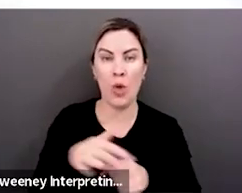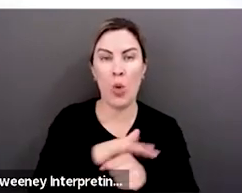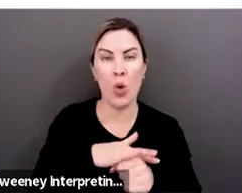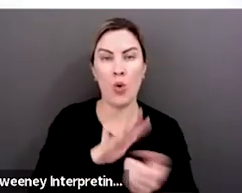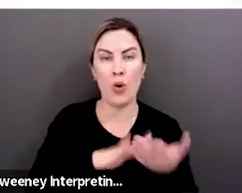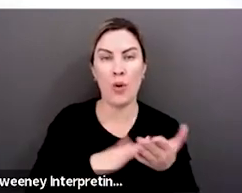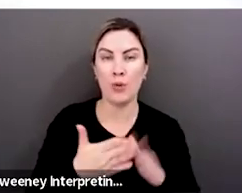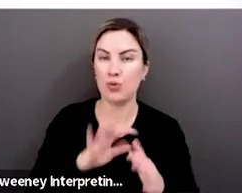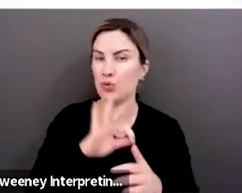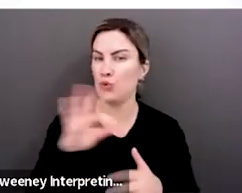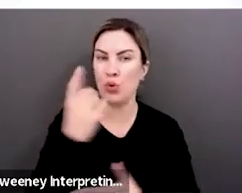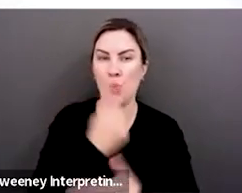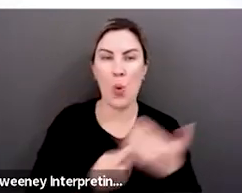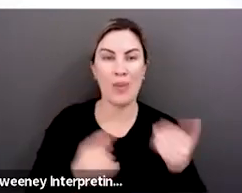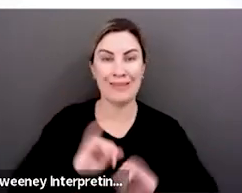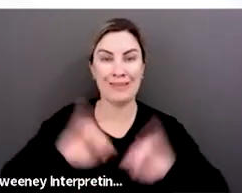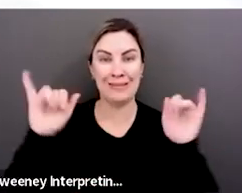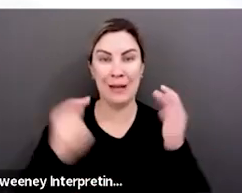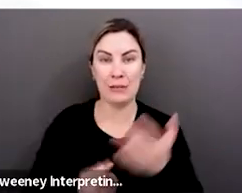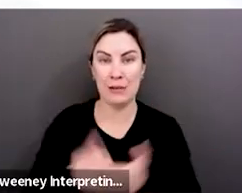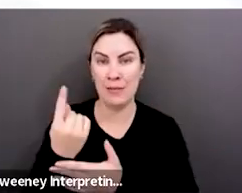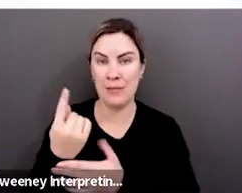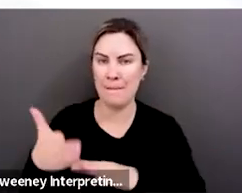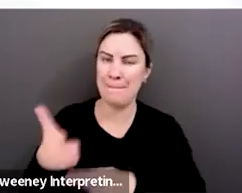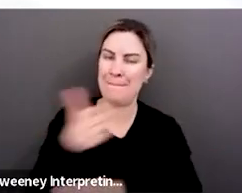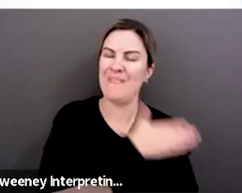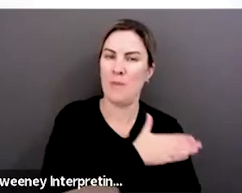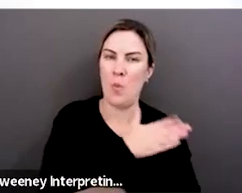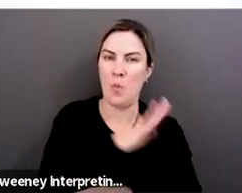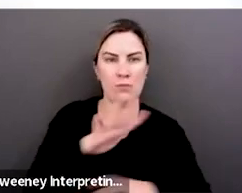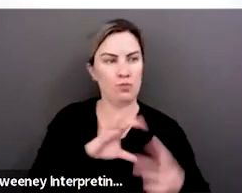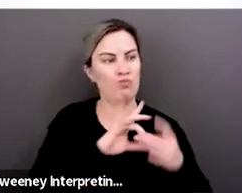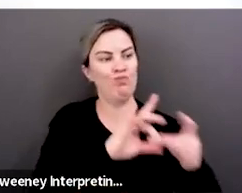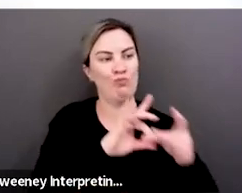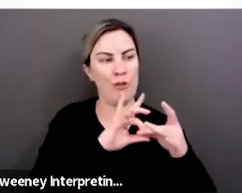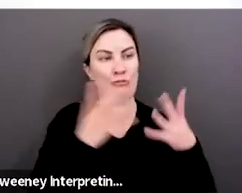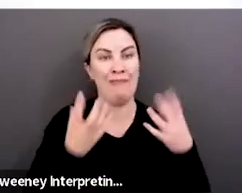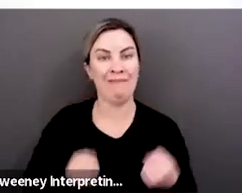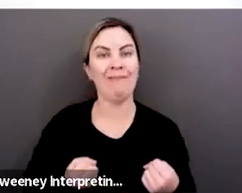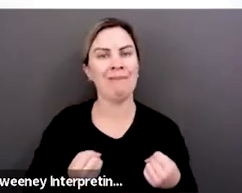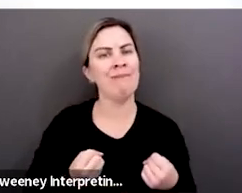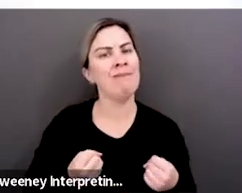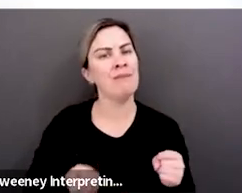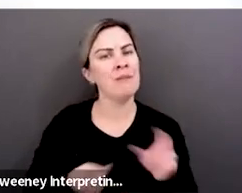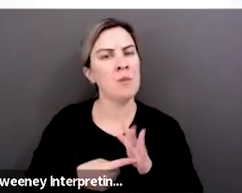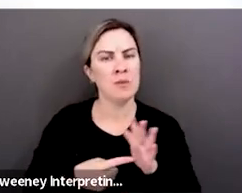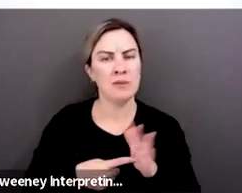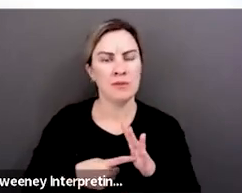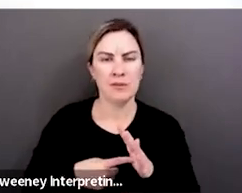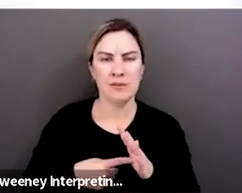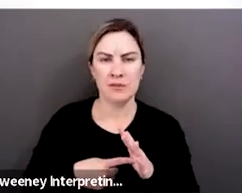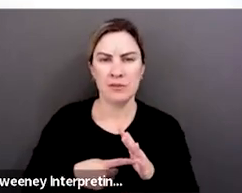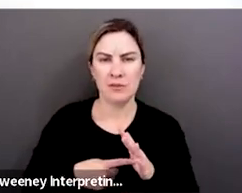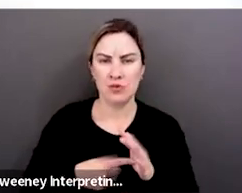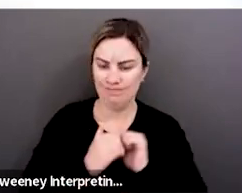have said, long before that, to establish those relationships and to hold space for that